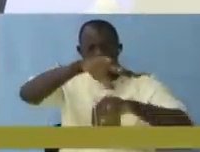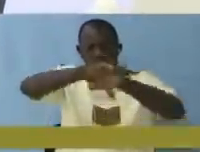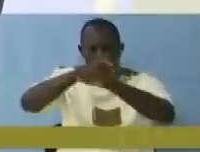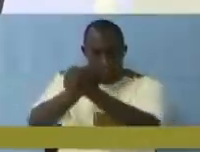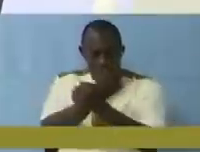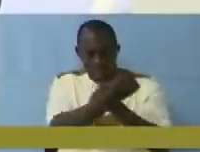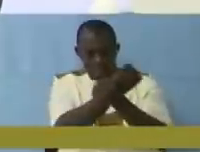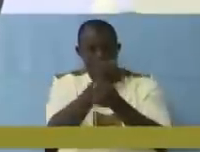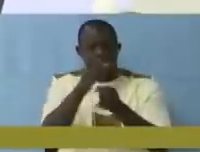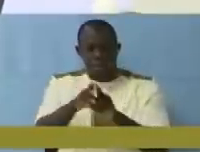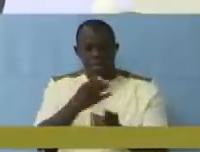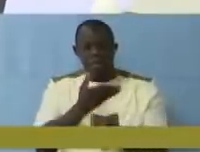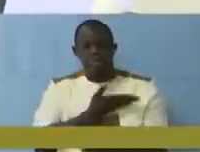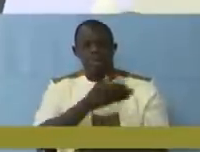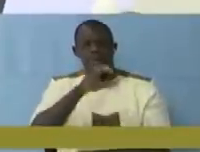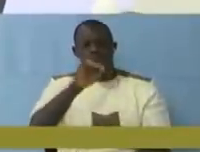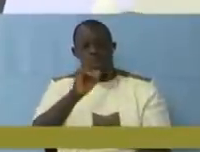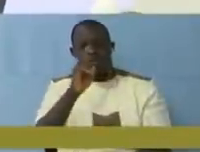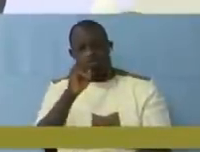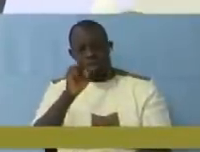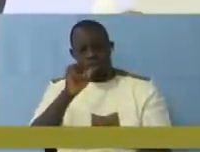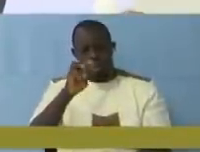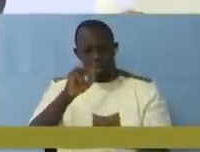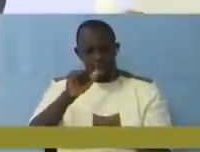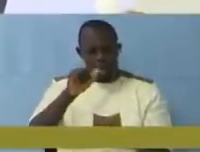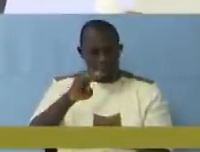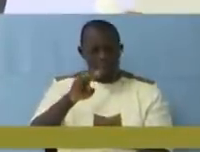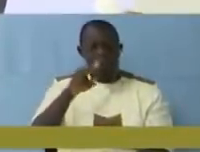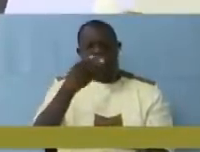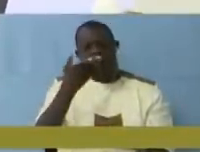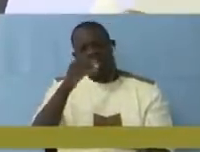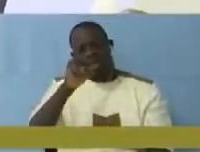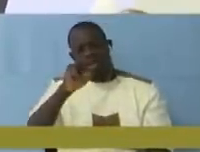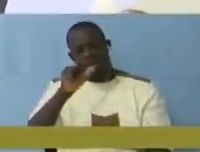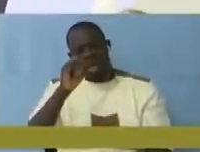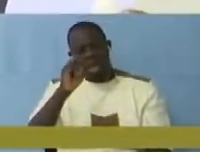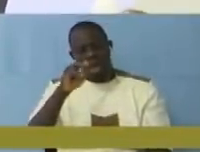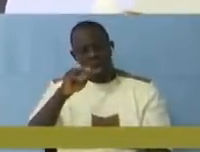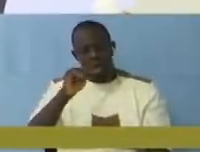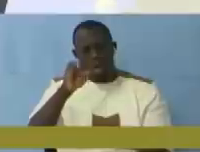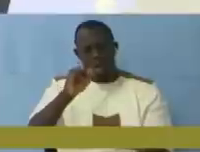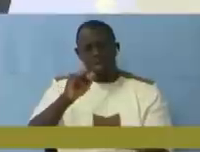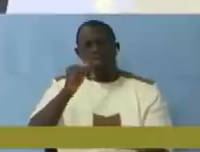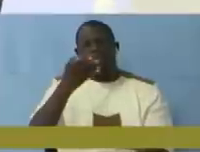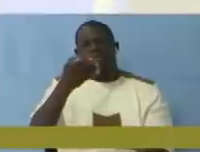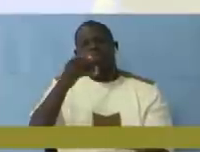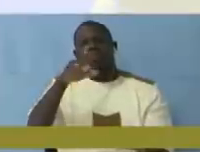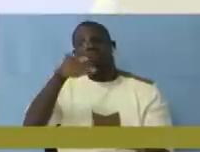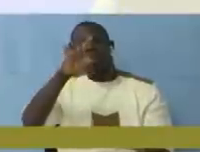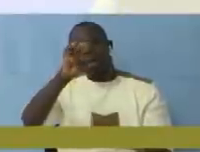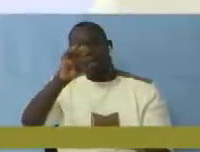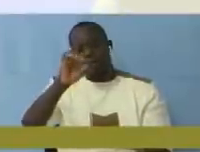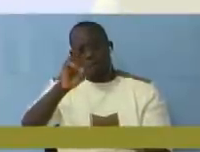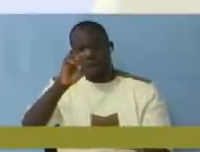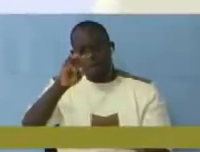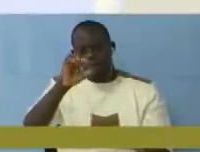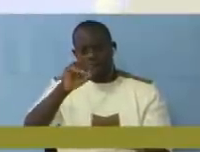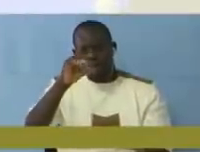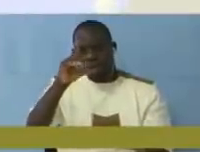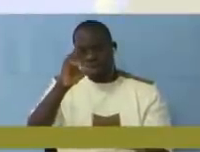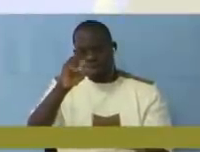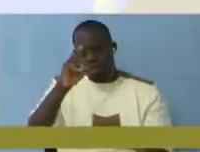Usman Tamba, Seni Mane, Mamadou Pikajalo, and Musa